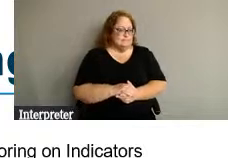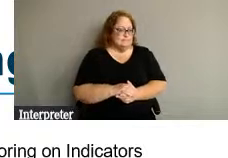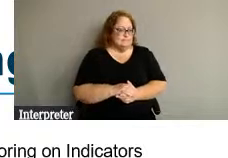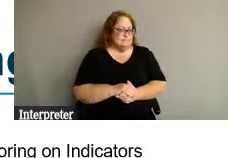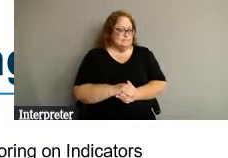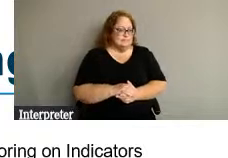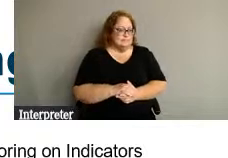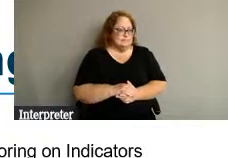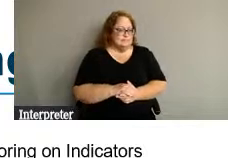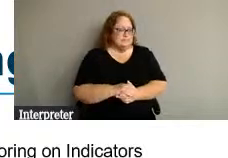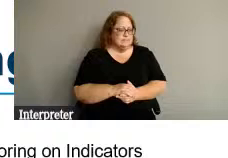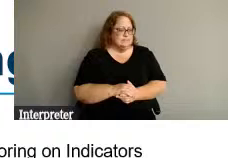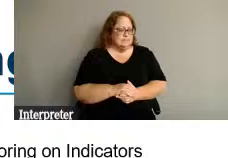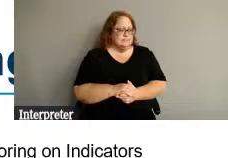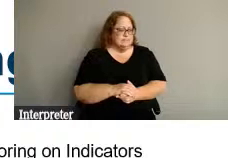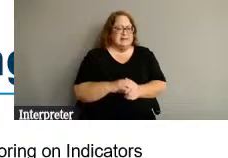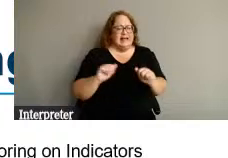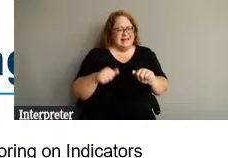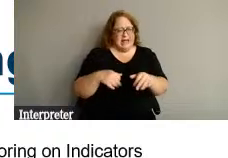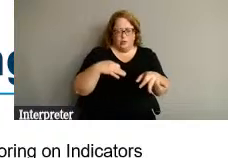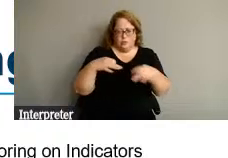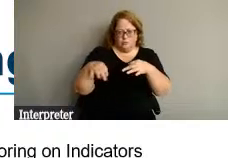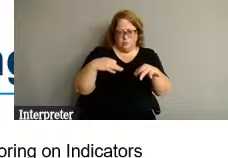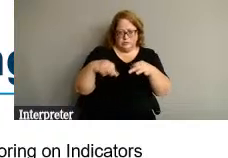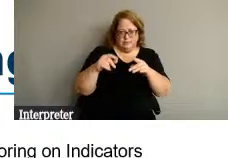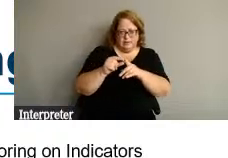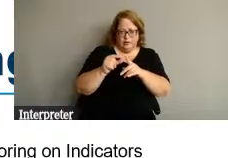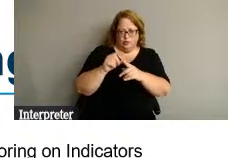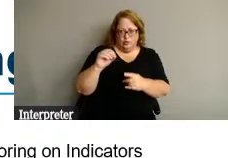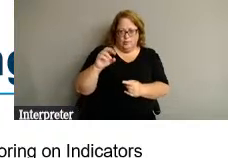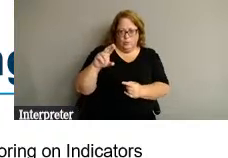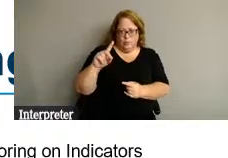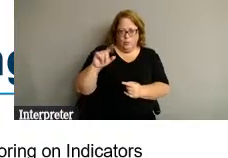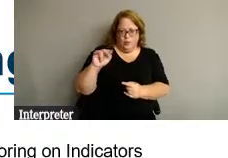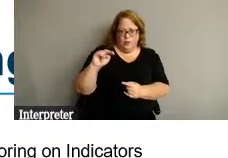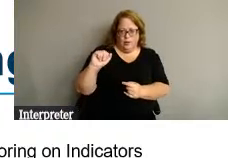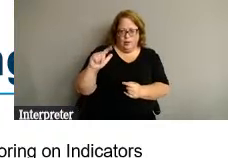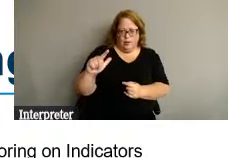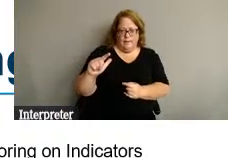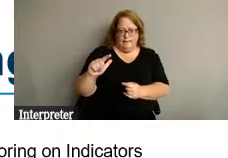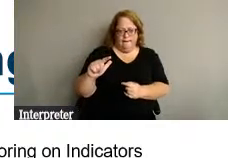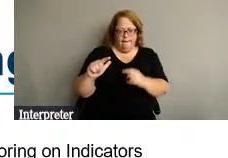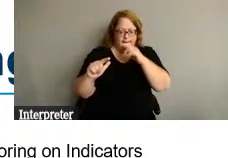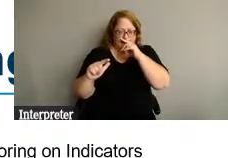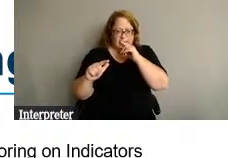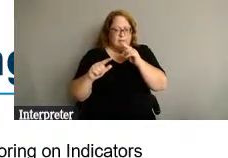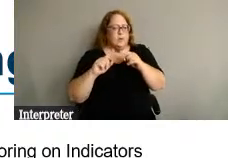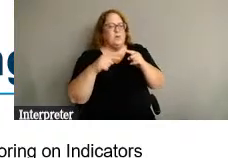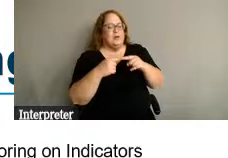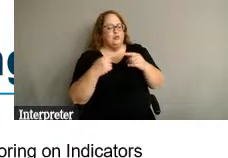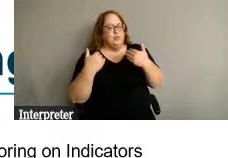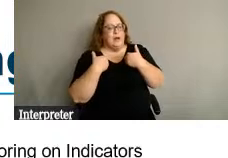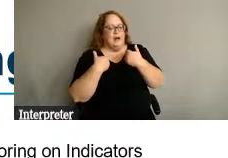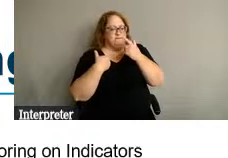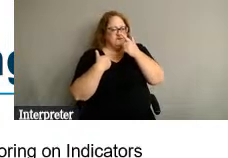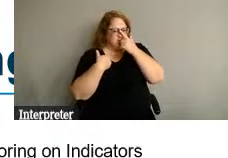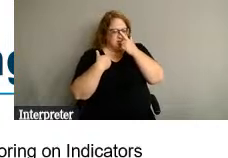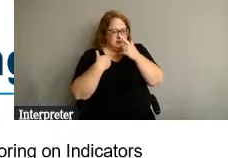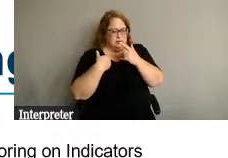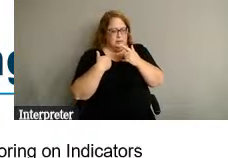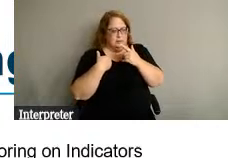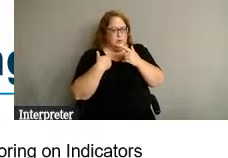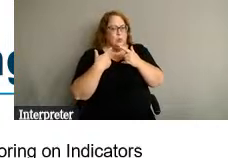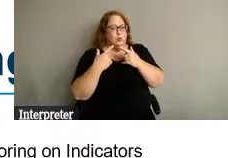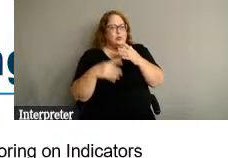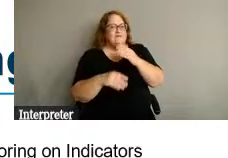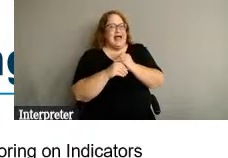Ordinal data. What, can you explain the term that you're using there? Okay. When you have, you